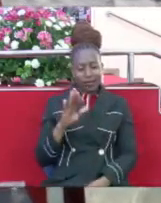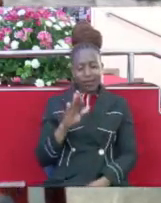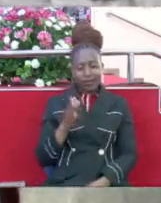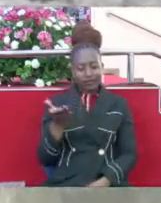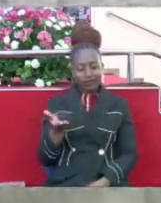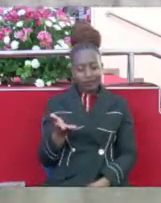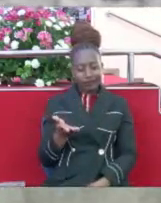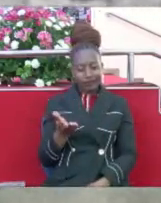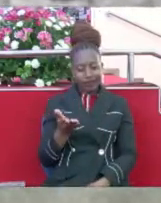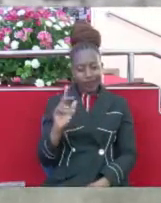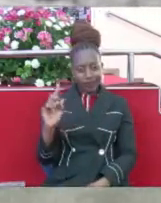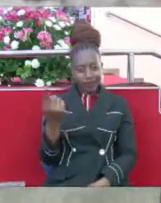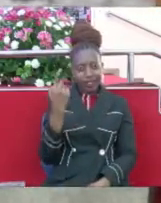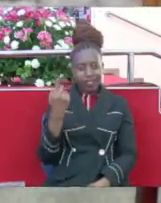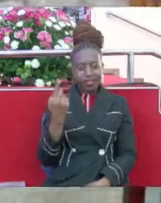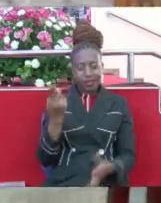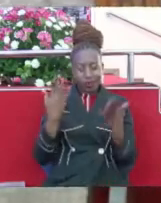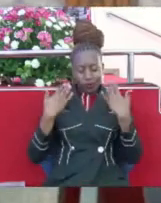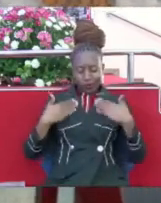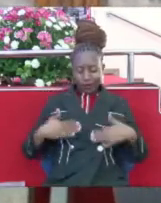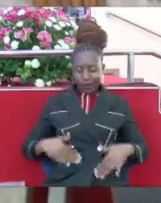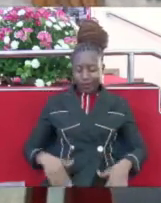You dress to